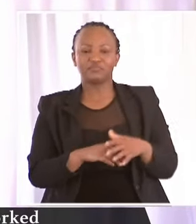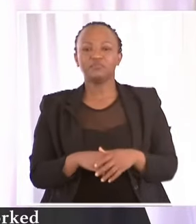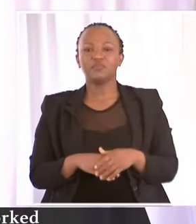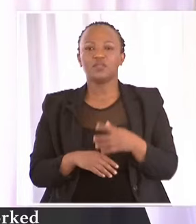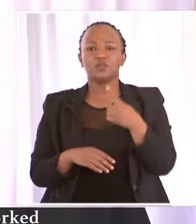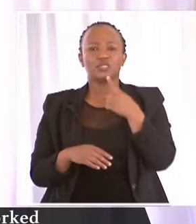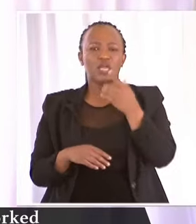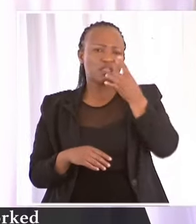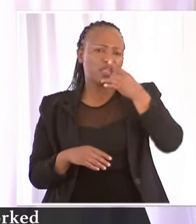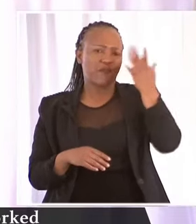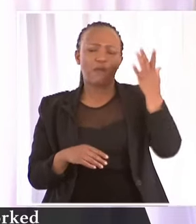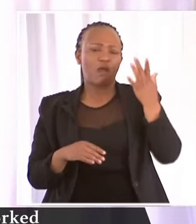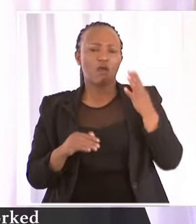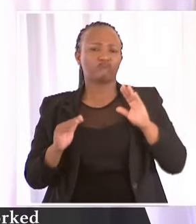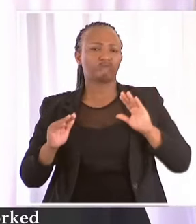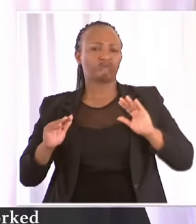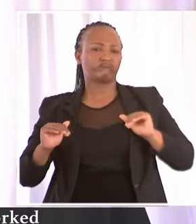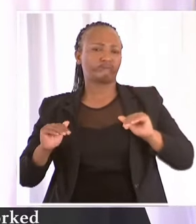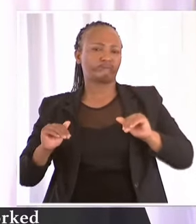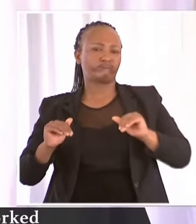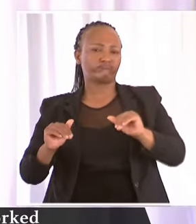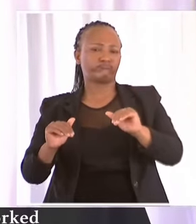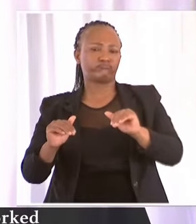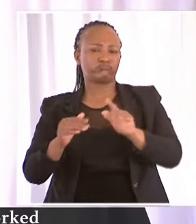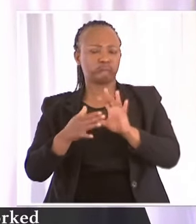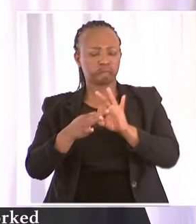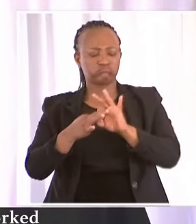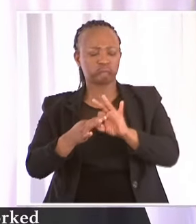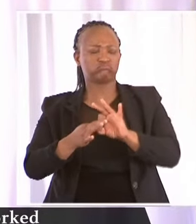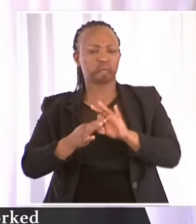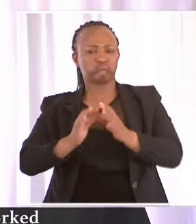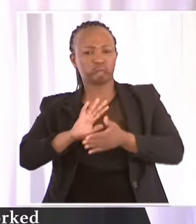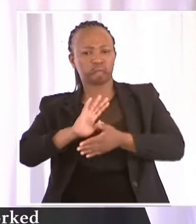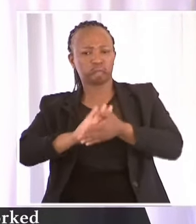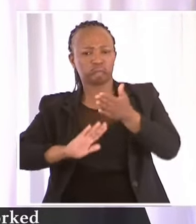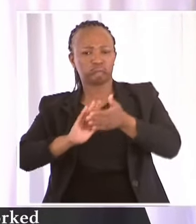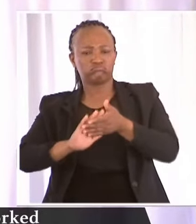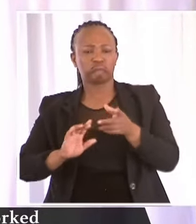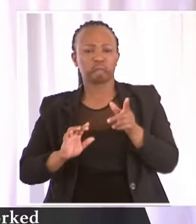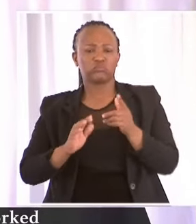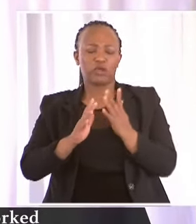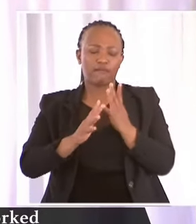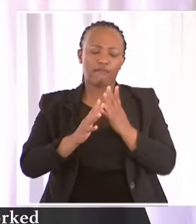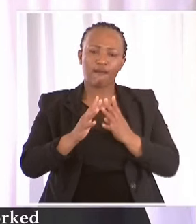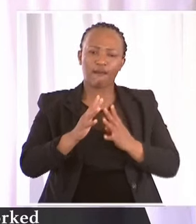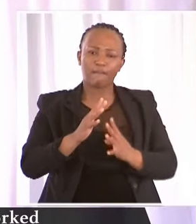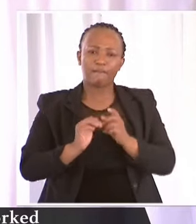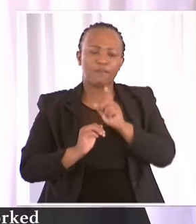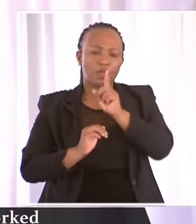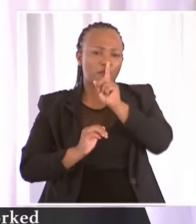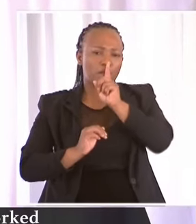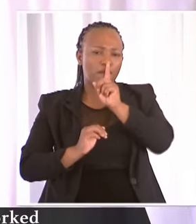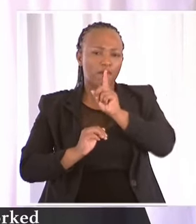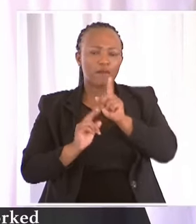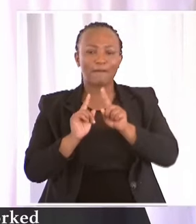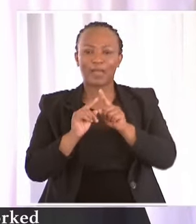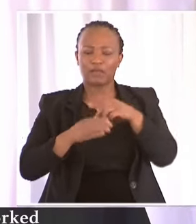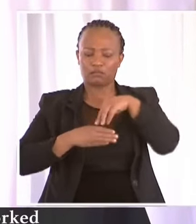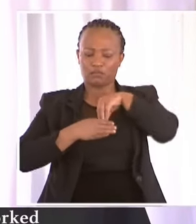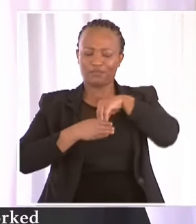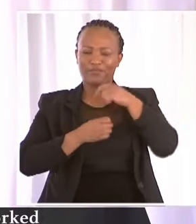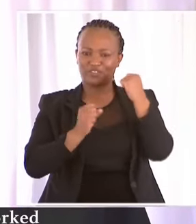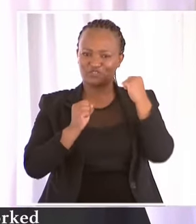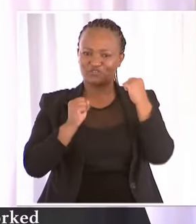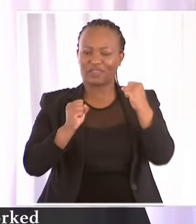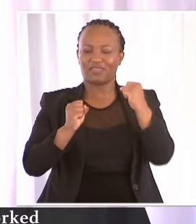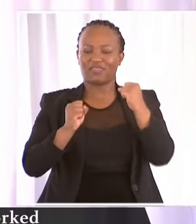steadfastness, unwavering commitment, humility, and quiet strength defined our